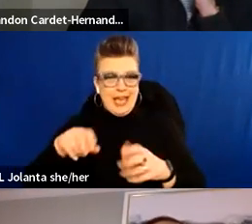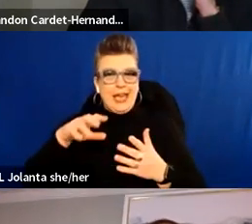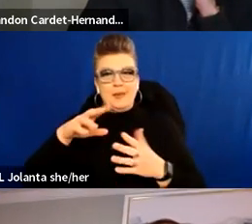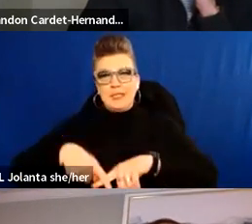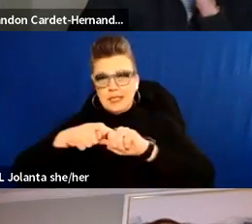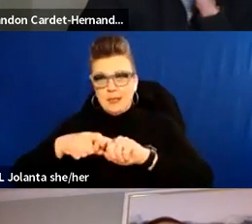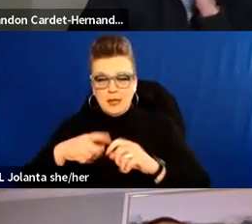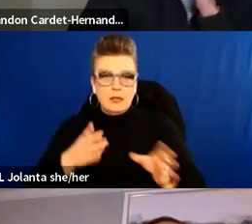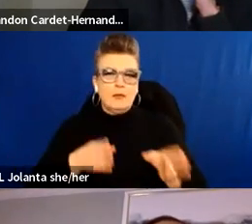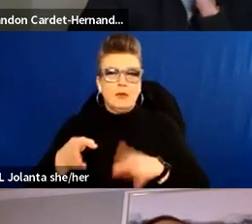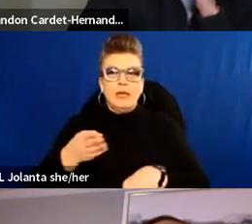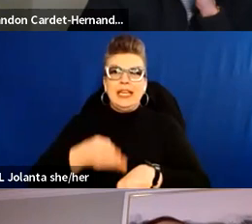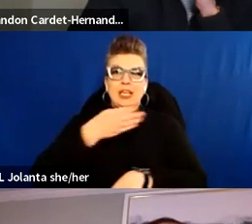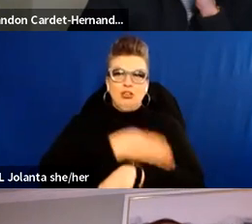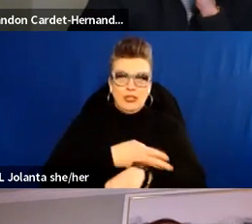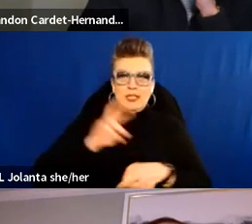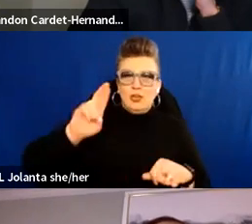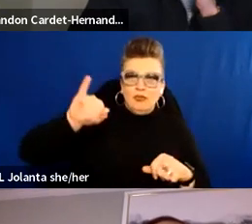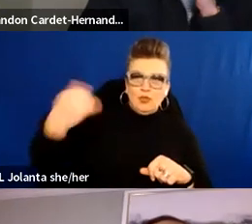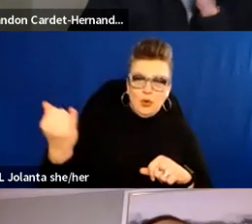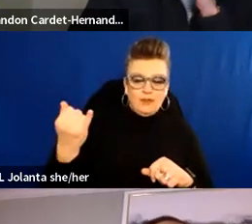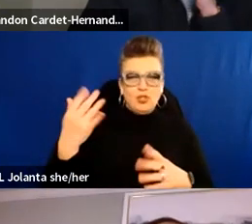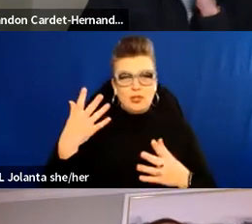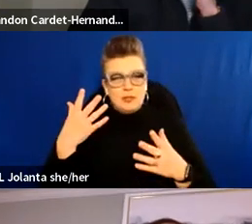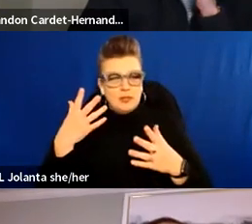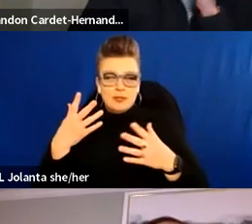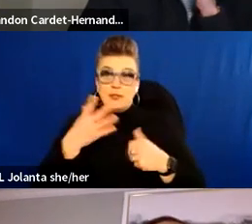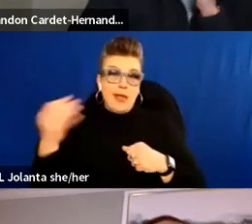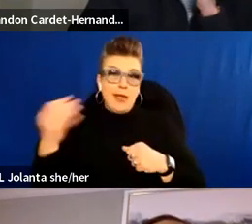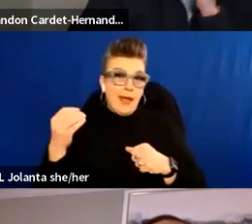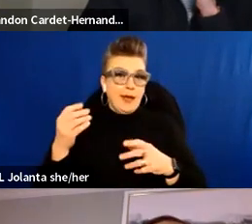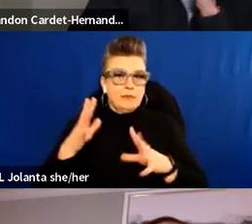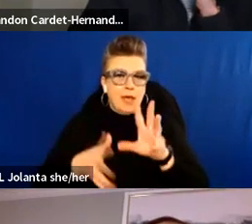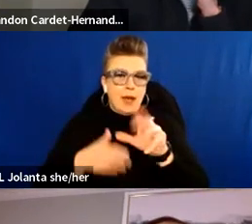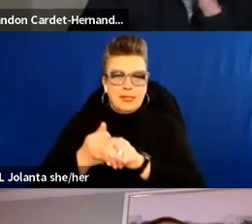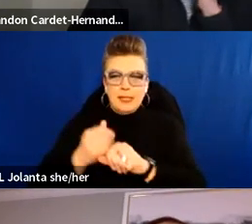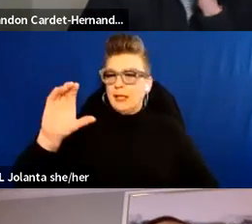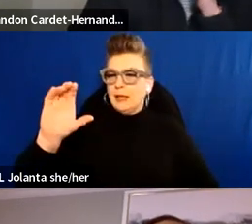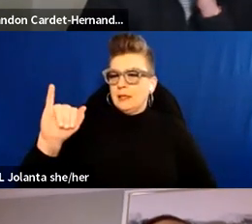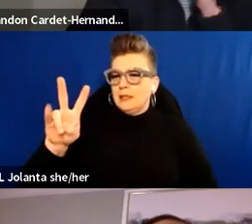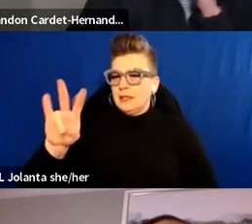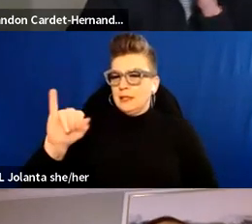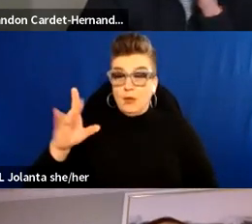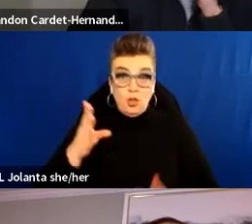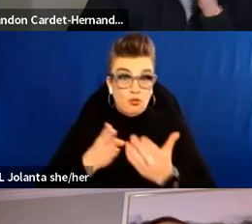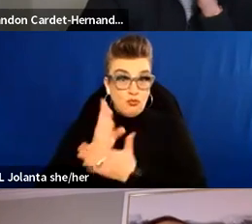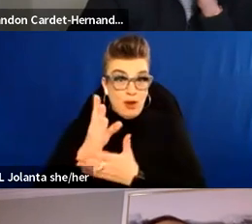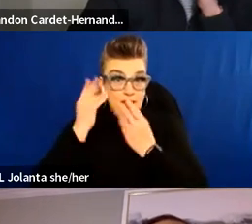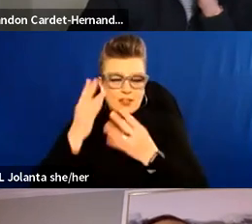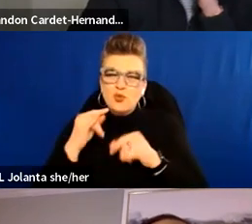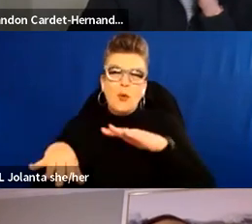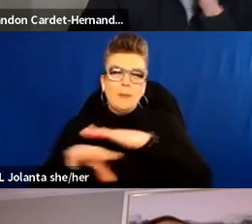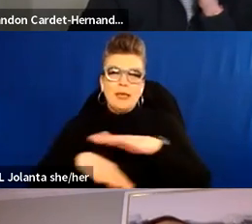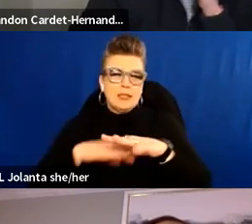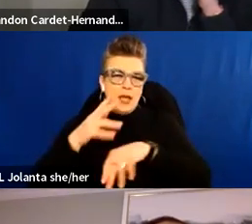information uh updated our um civil rights violations and turned those to buy space conduct so it just basically updated um the